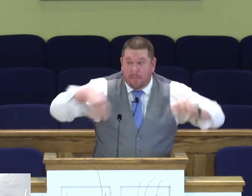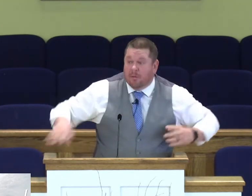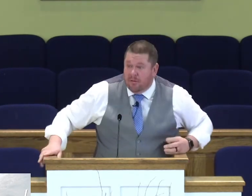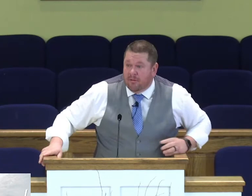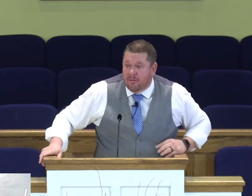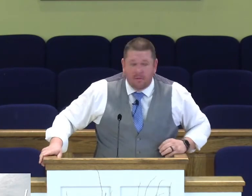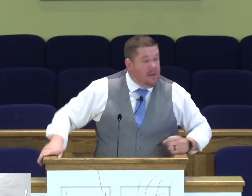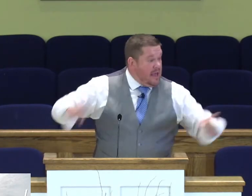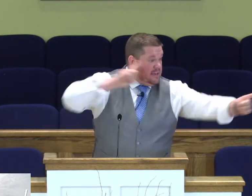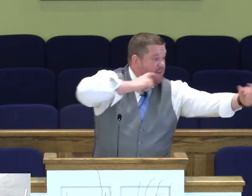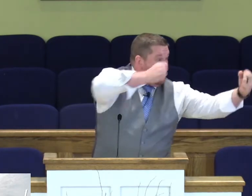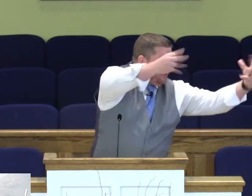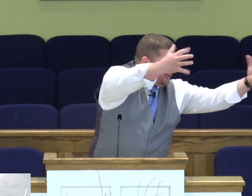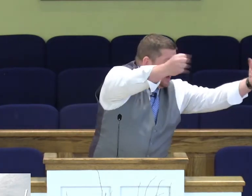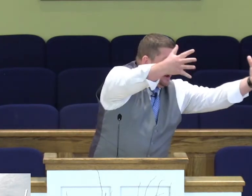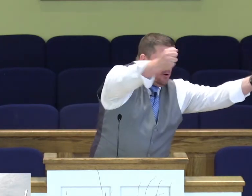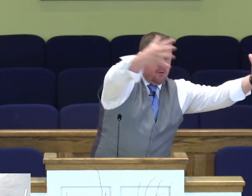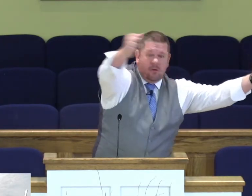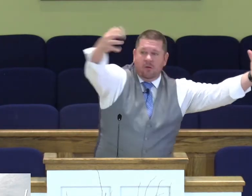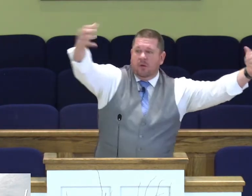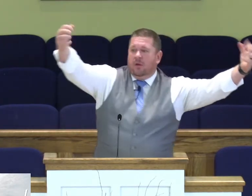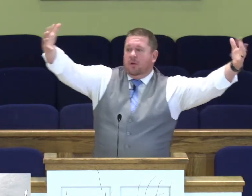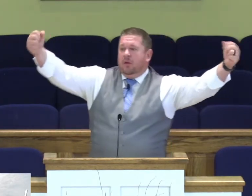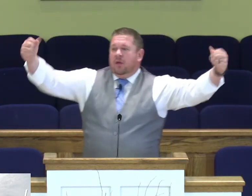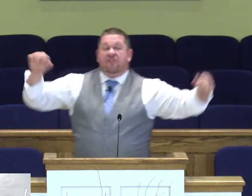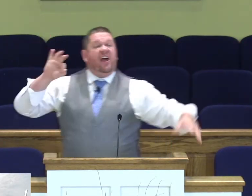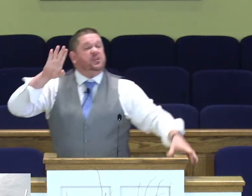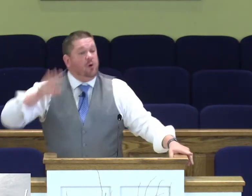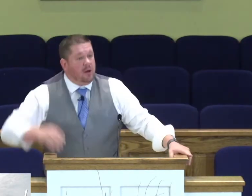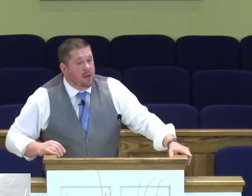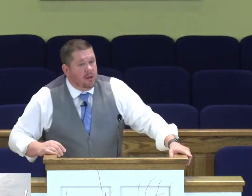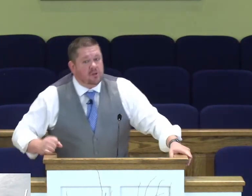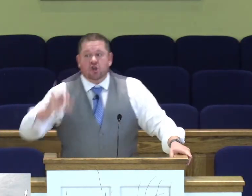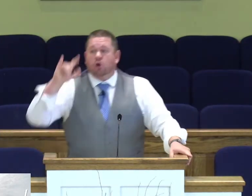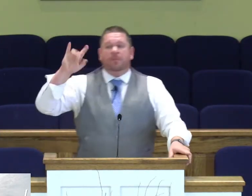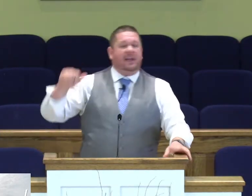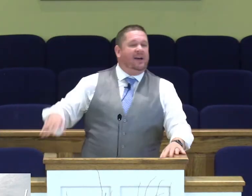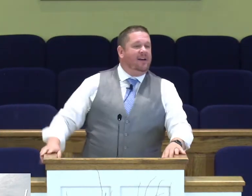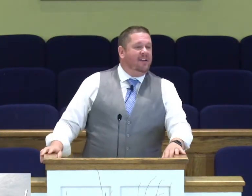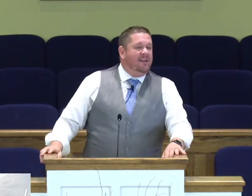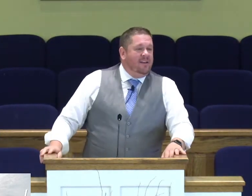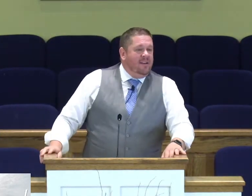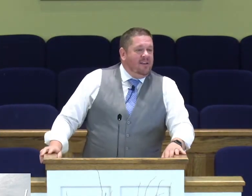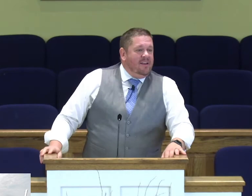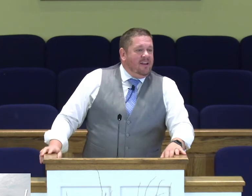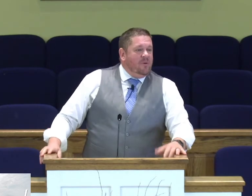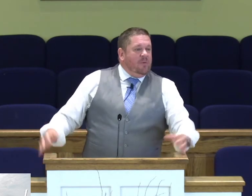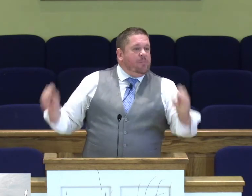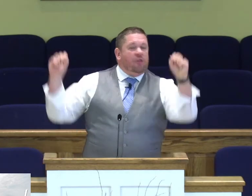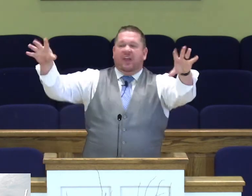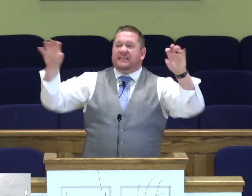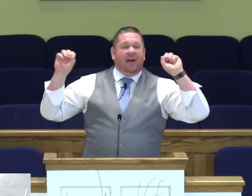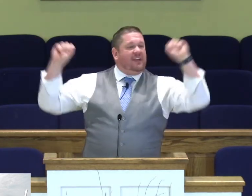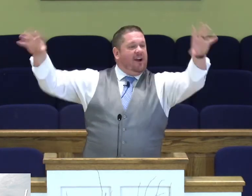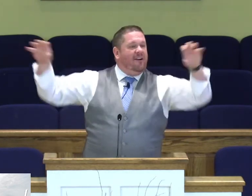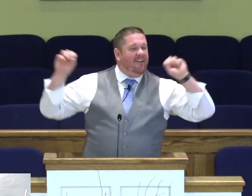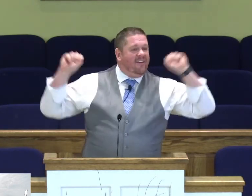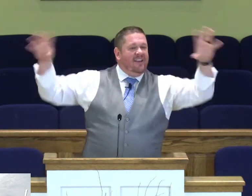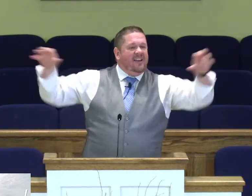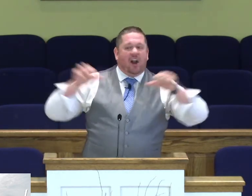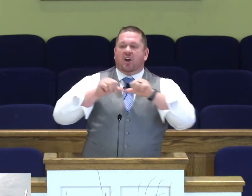lot of trouble. And death felt this right here. And Facebook and social media. We put things out